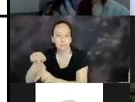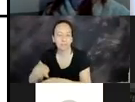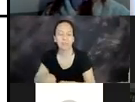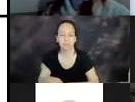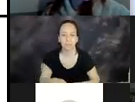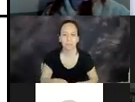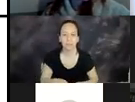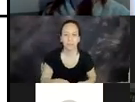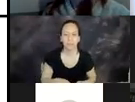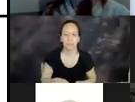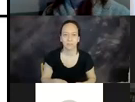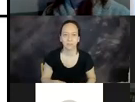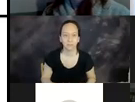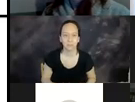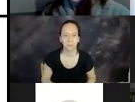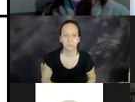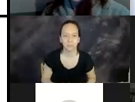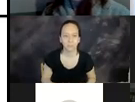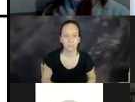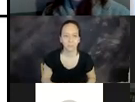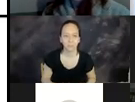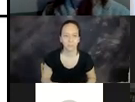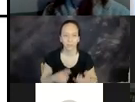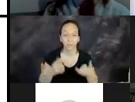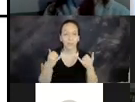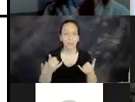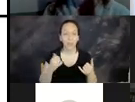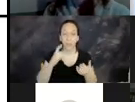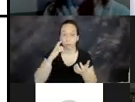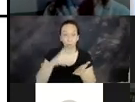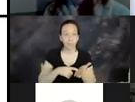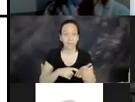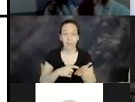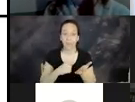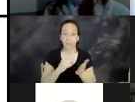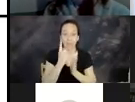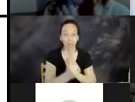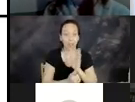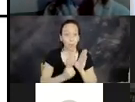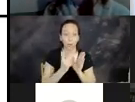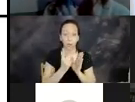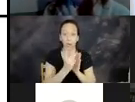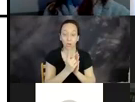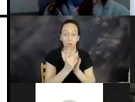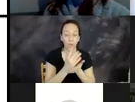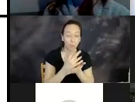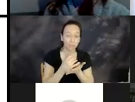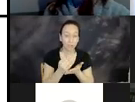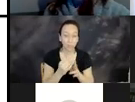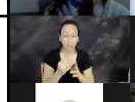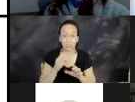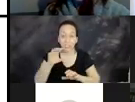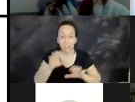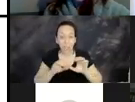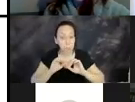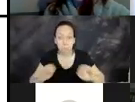those. At this point in time, I recognize we're getting close to the hour. I don't see any other questions in the chat, and